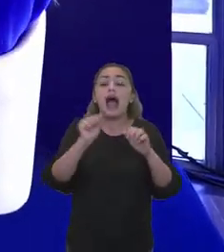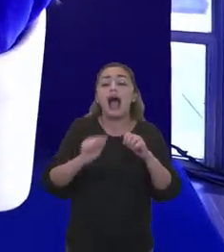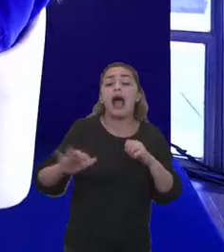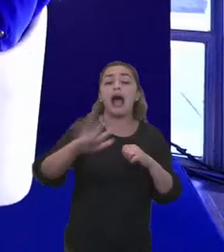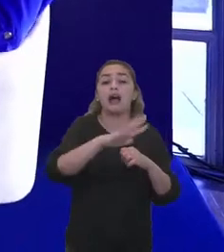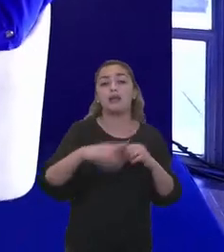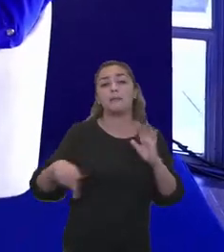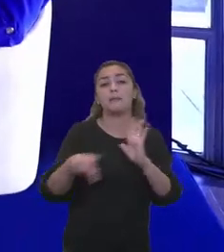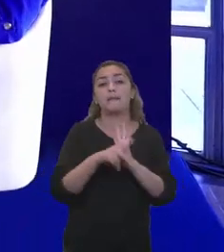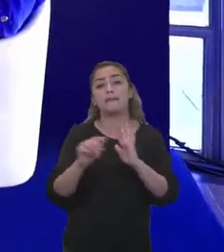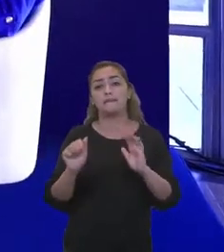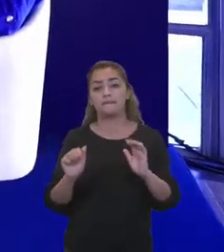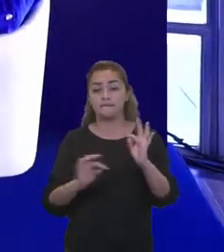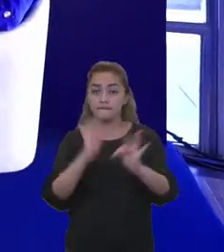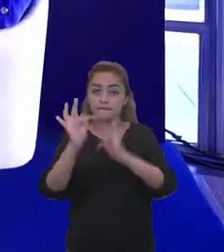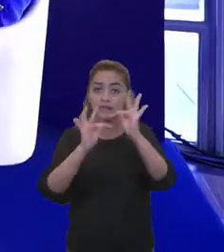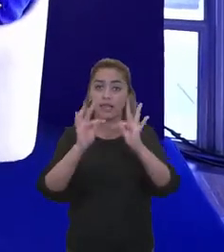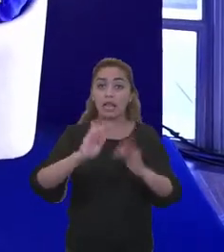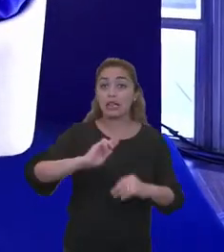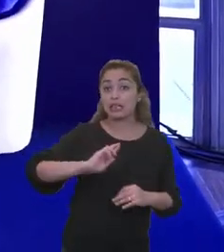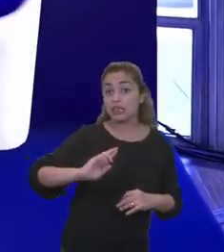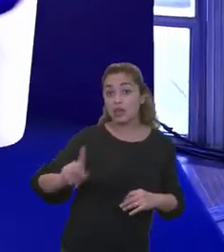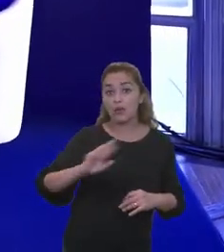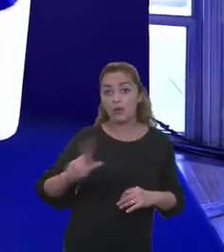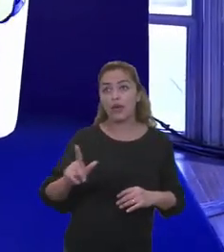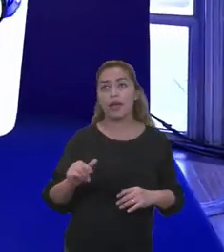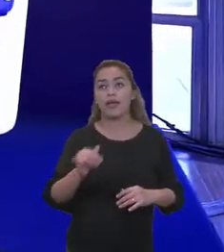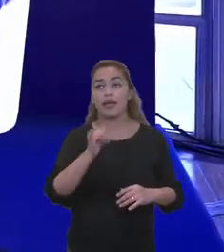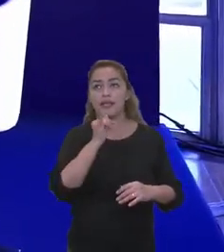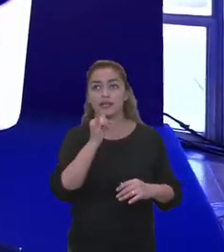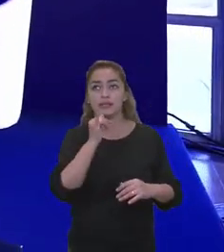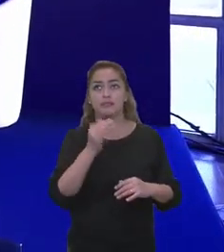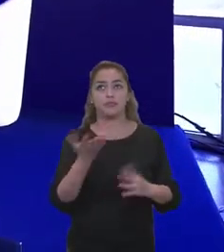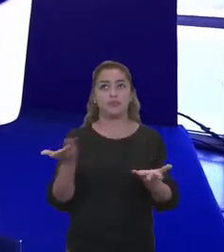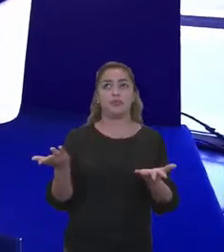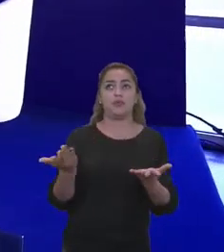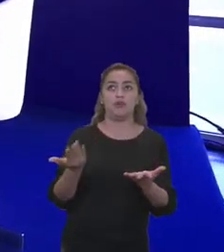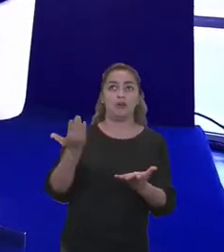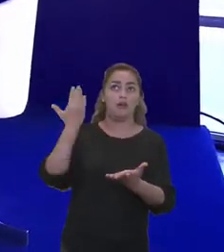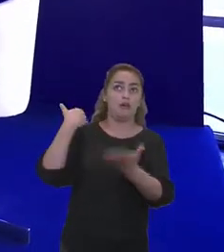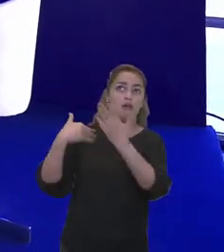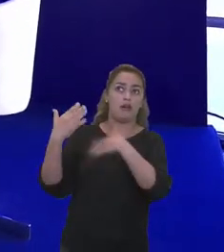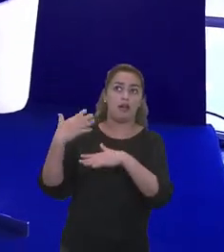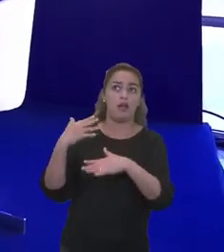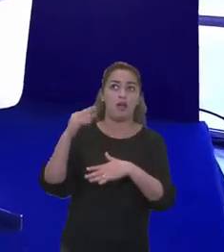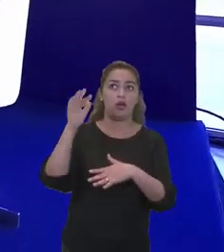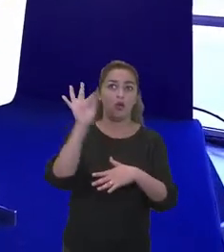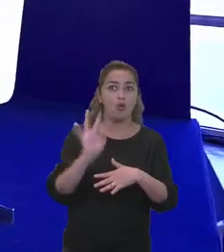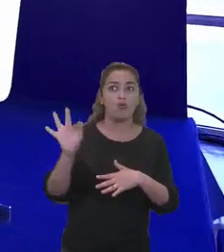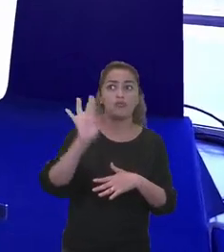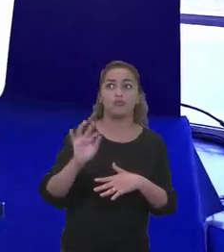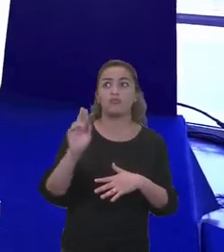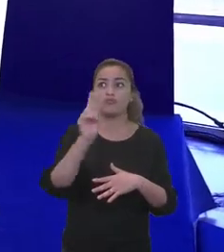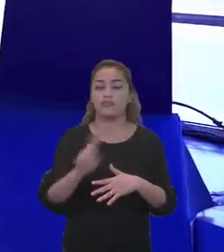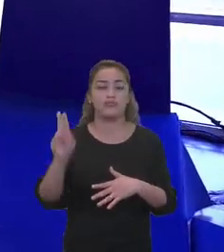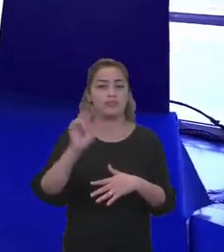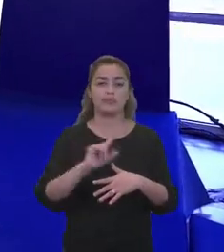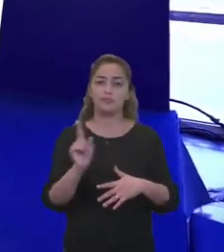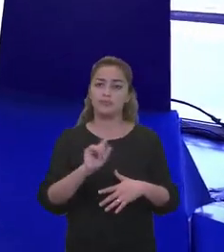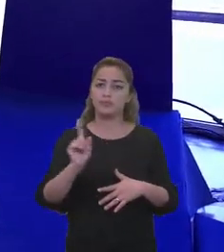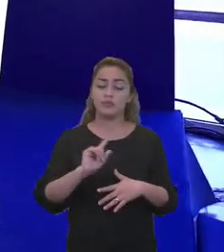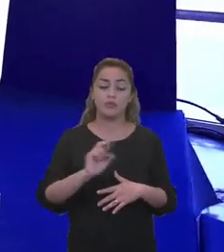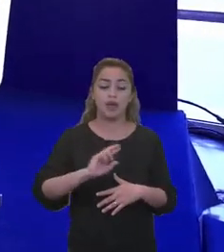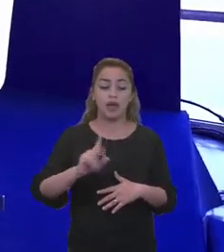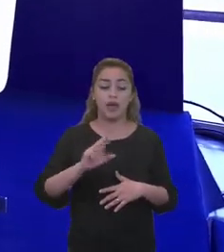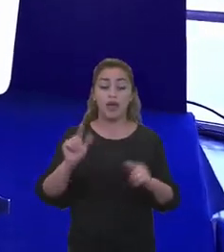labor in technology, and it won't be Ivy League people or university degree first line